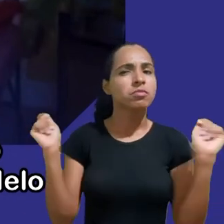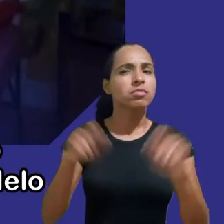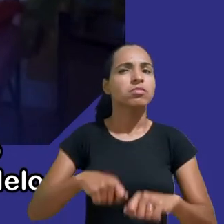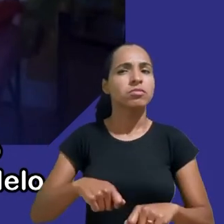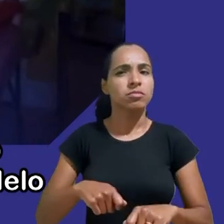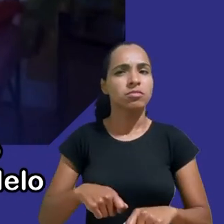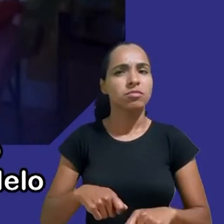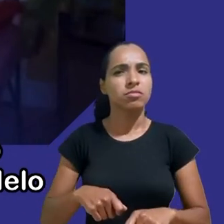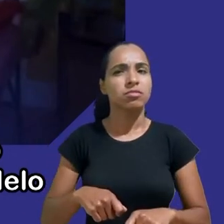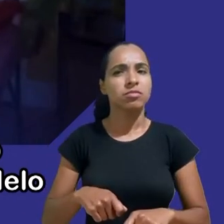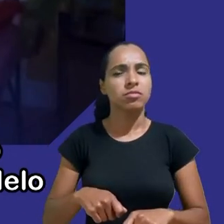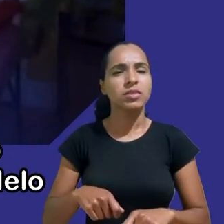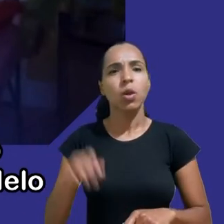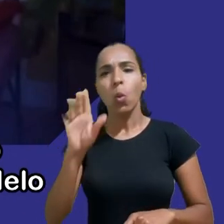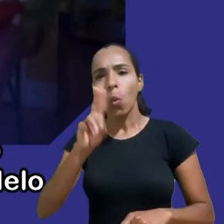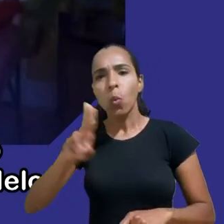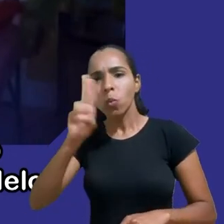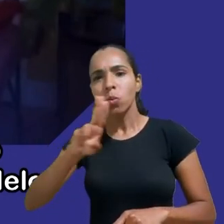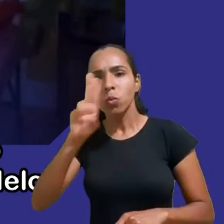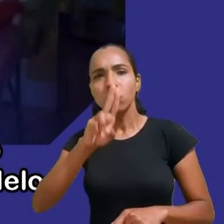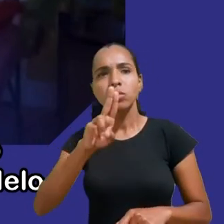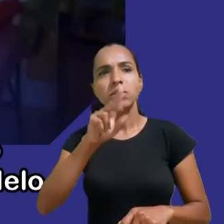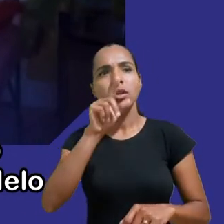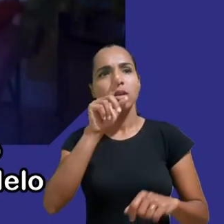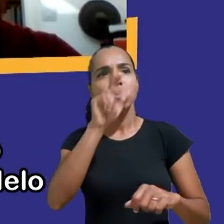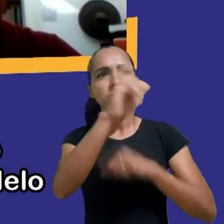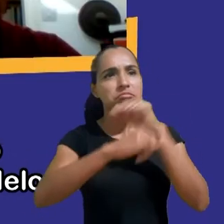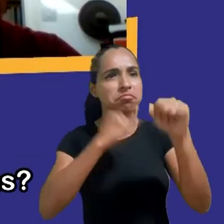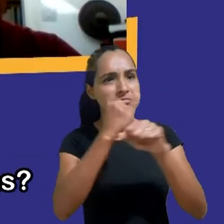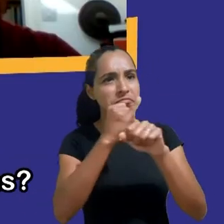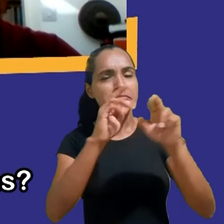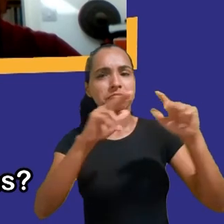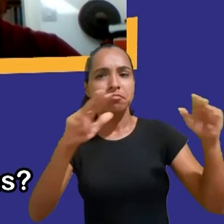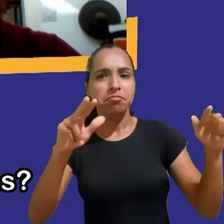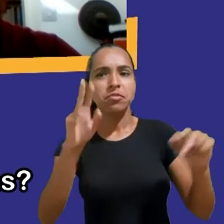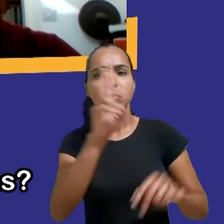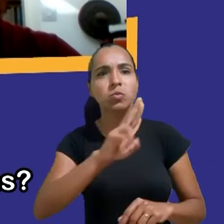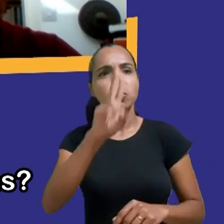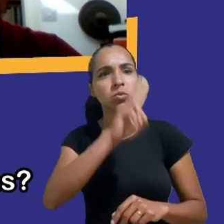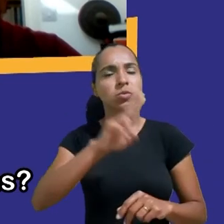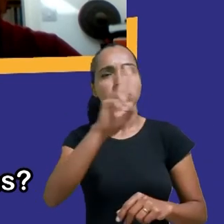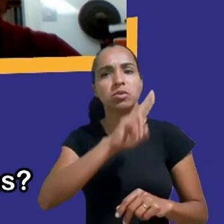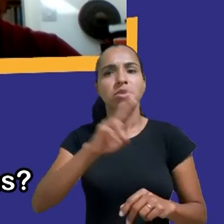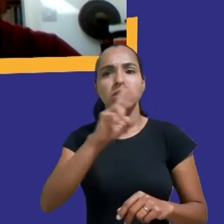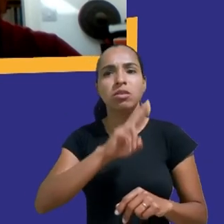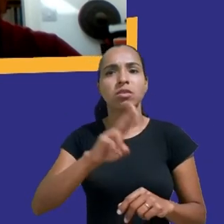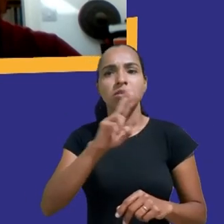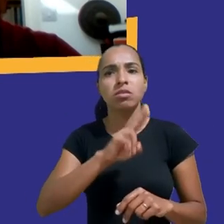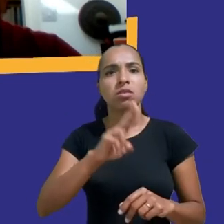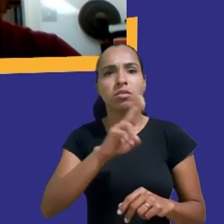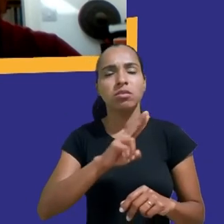positive uses of the technology that this underlying business model leads to these exploitative practices